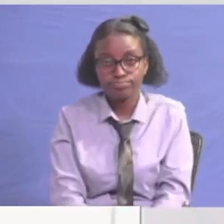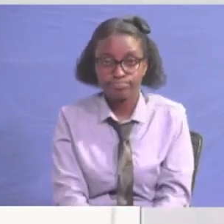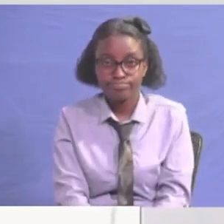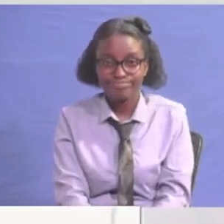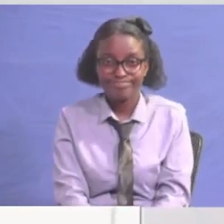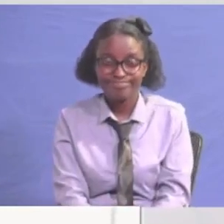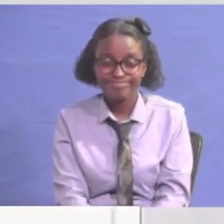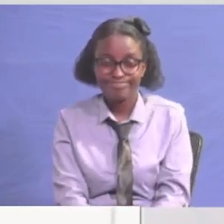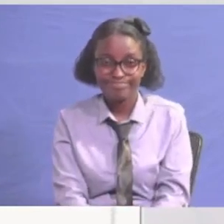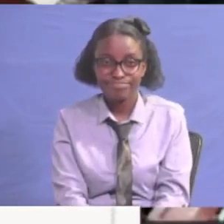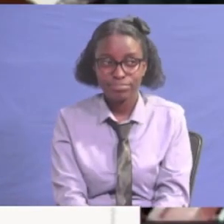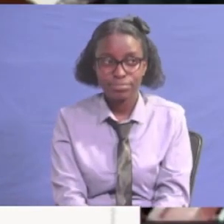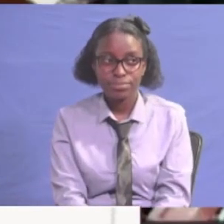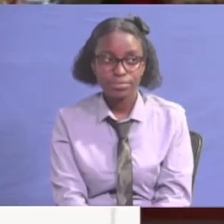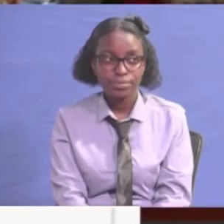that report.